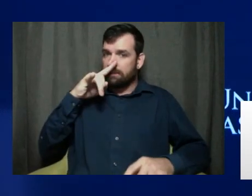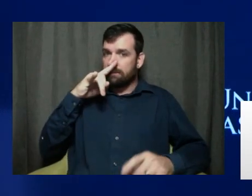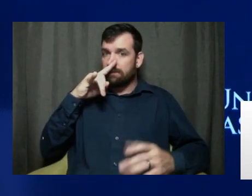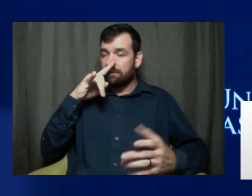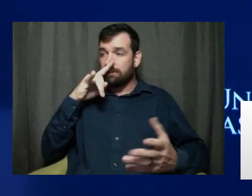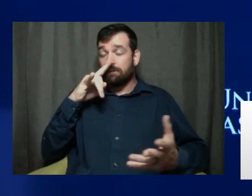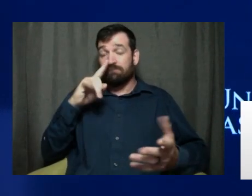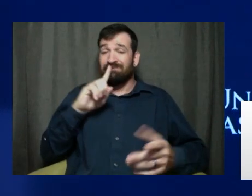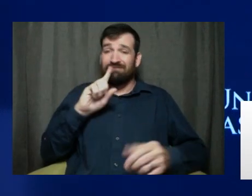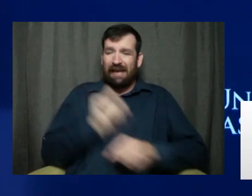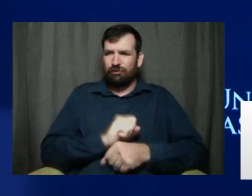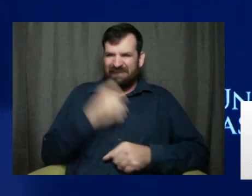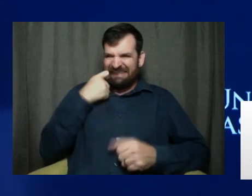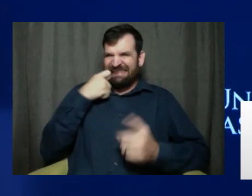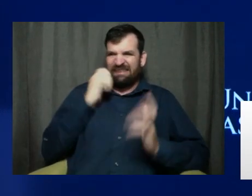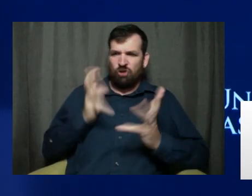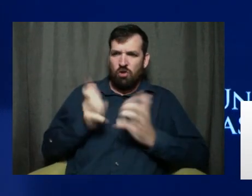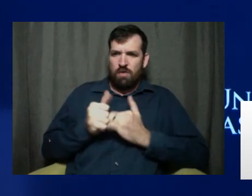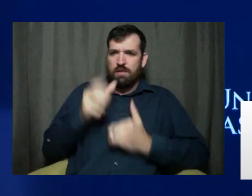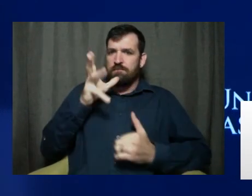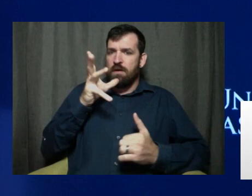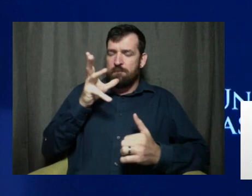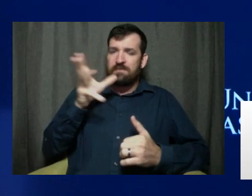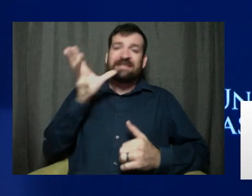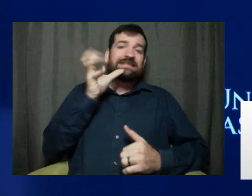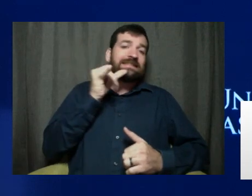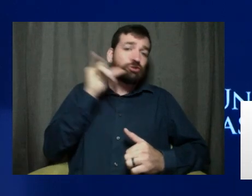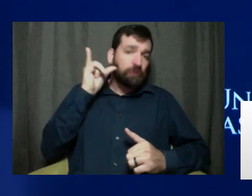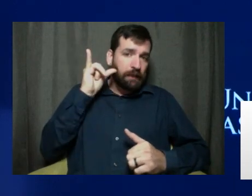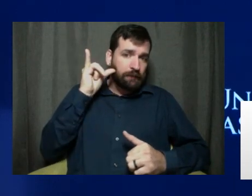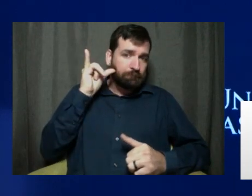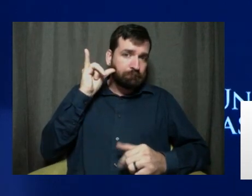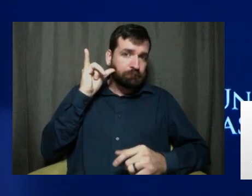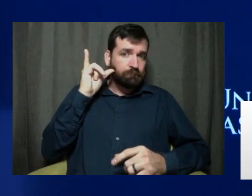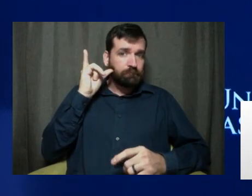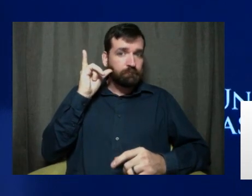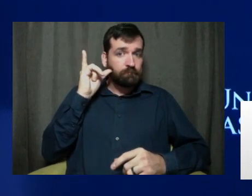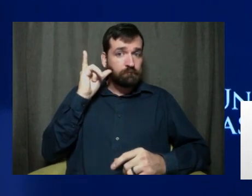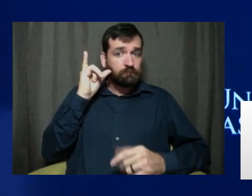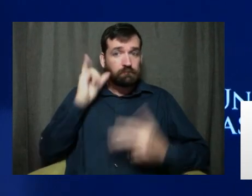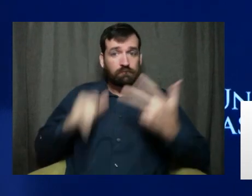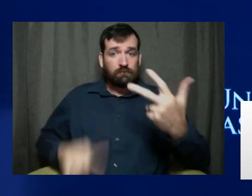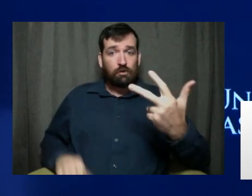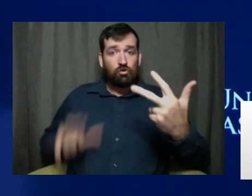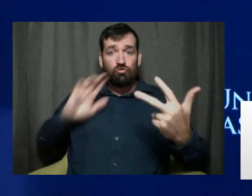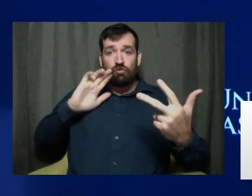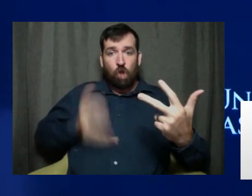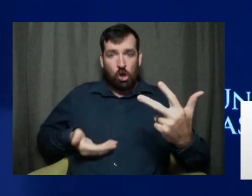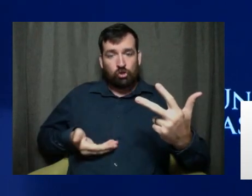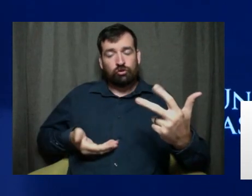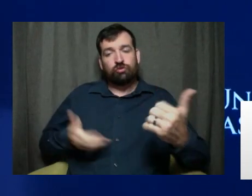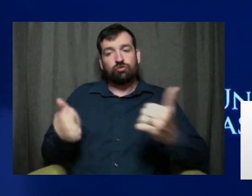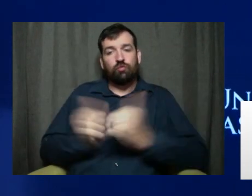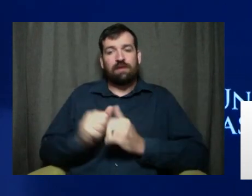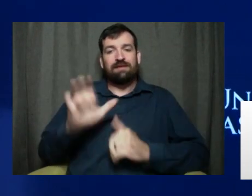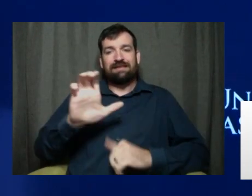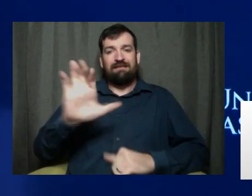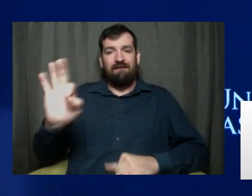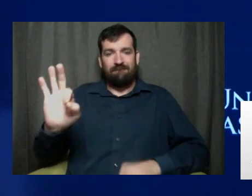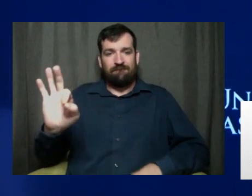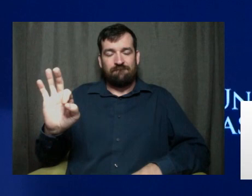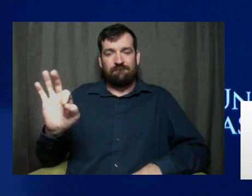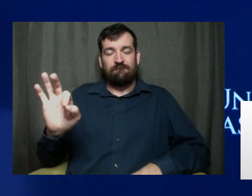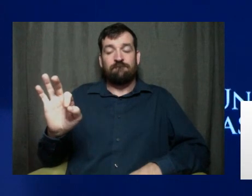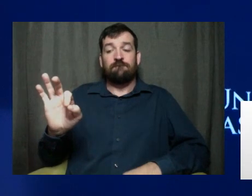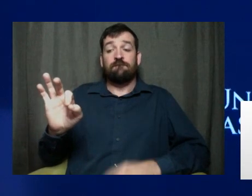Actually, I was just speaking to a mom yesterday who's has 3 daughters with cystic fibrosis, and the